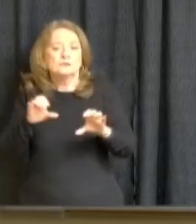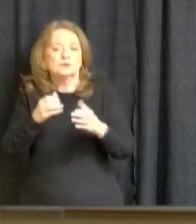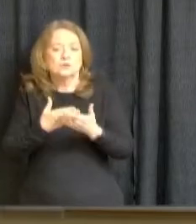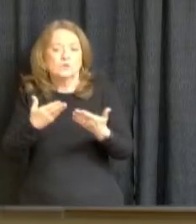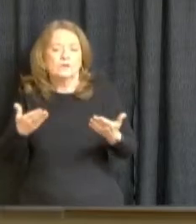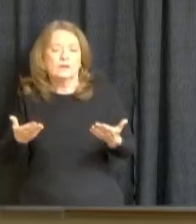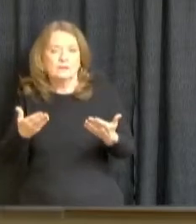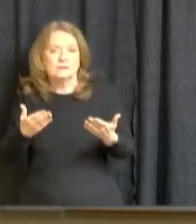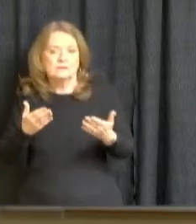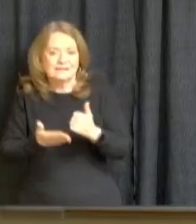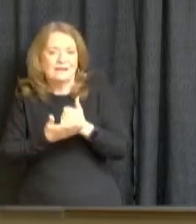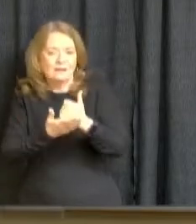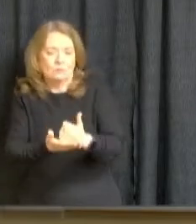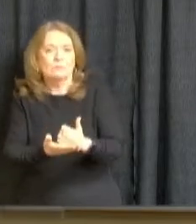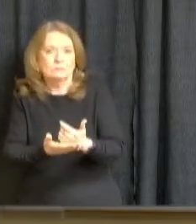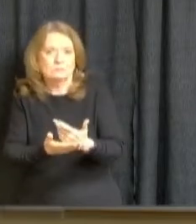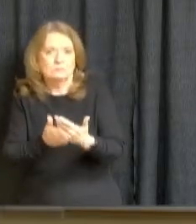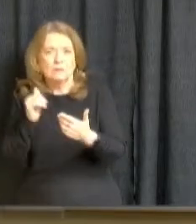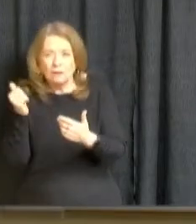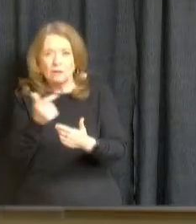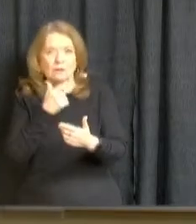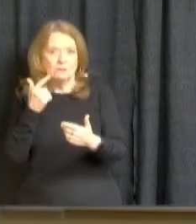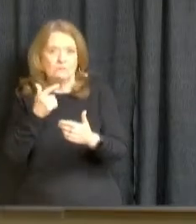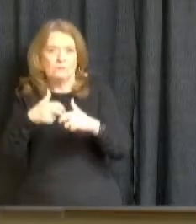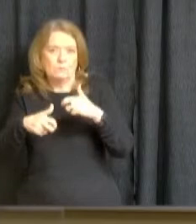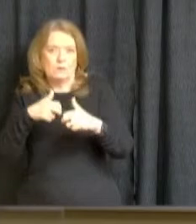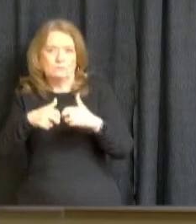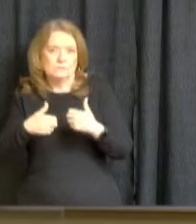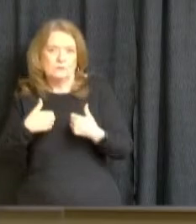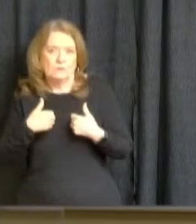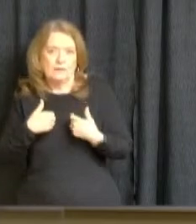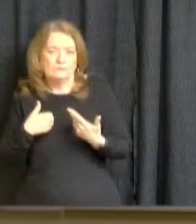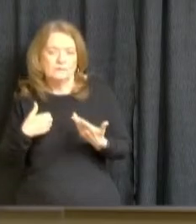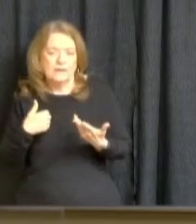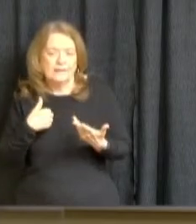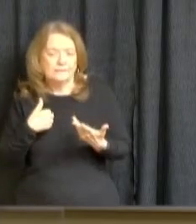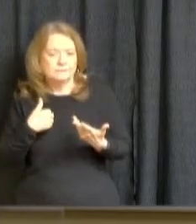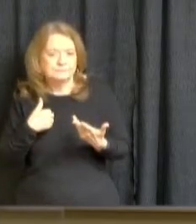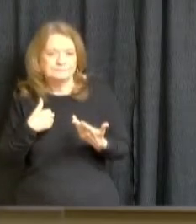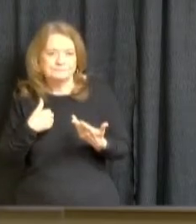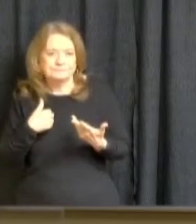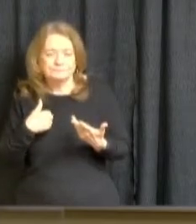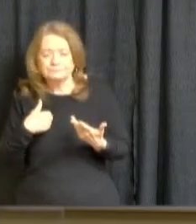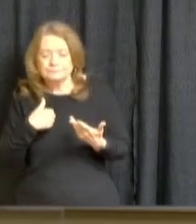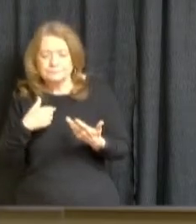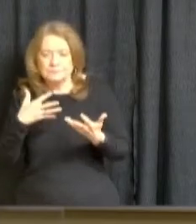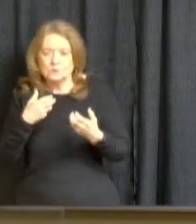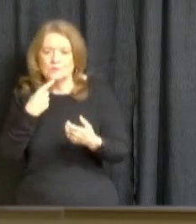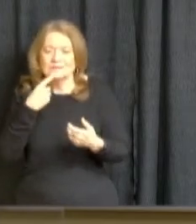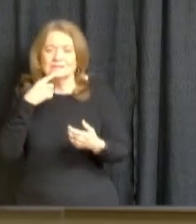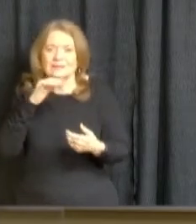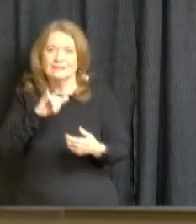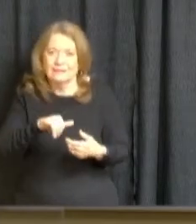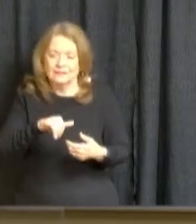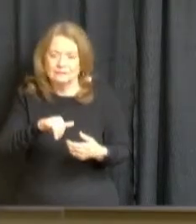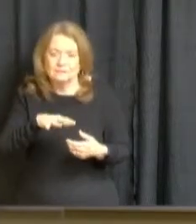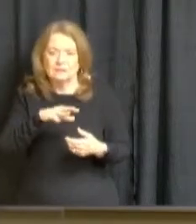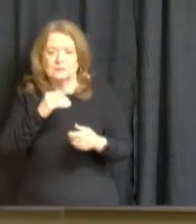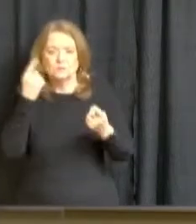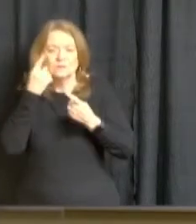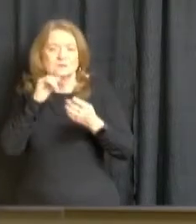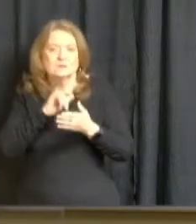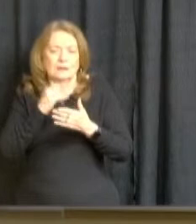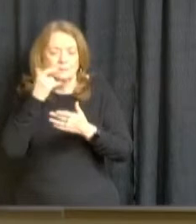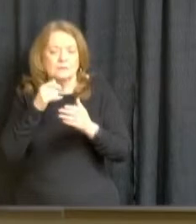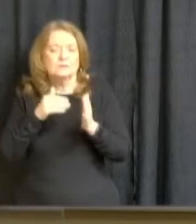things to help out all of the issues that we have. And I just wanted to say that and to consider that